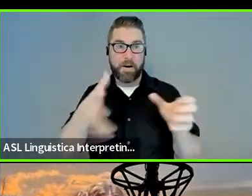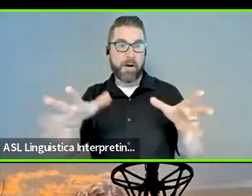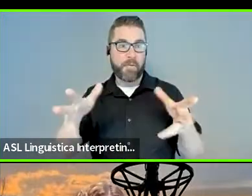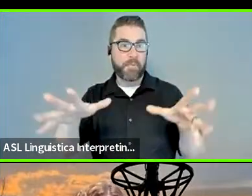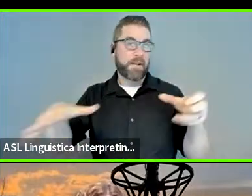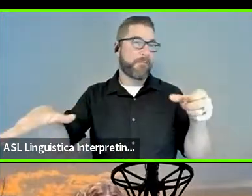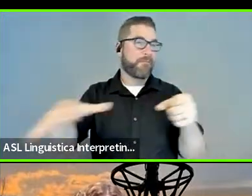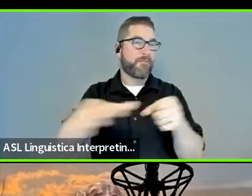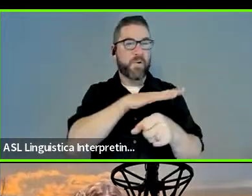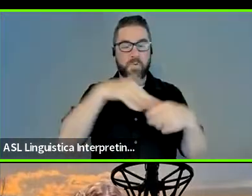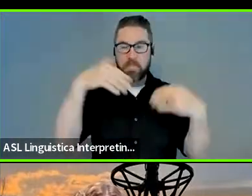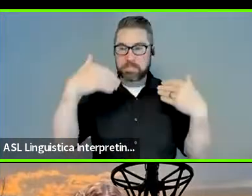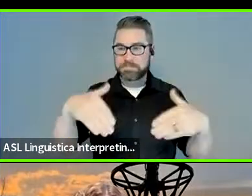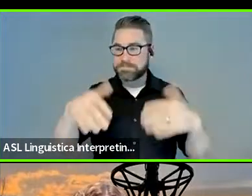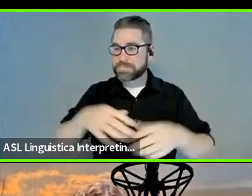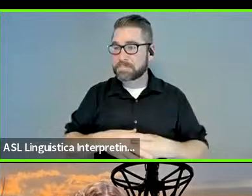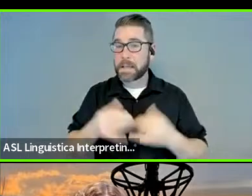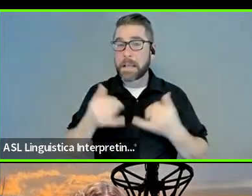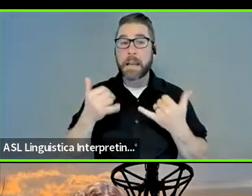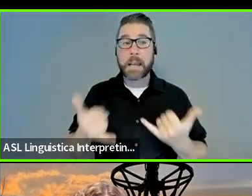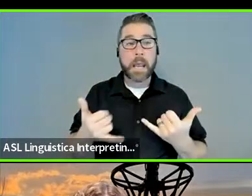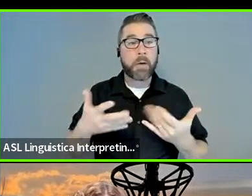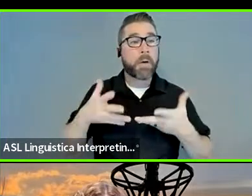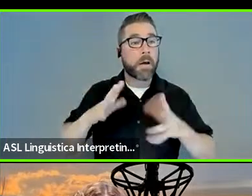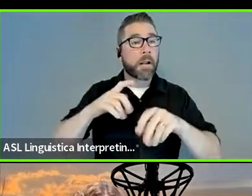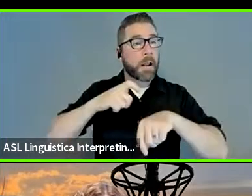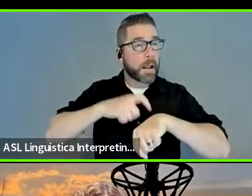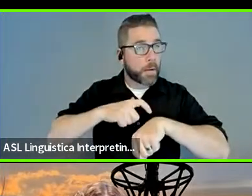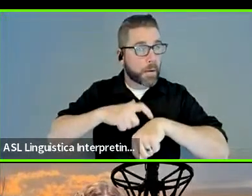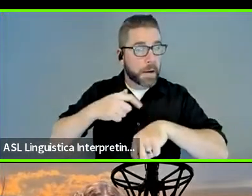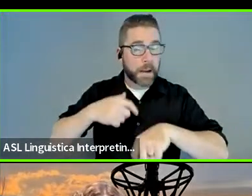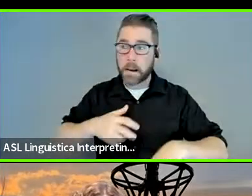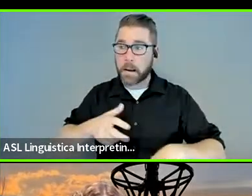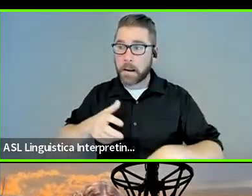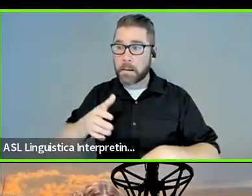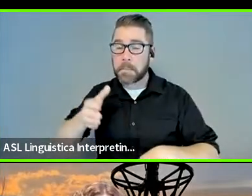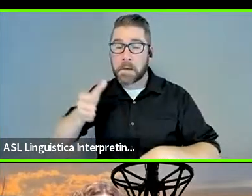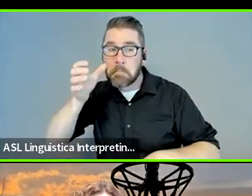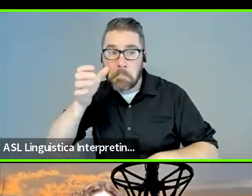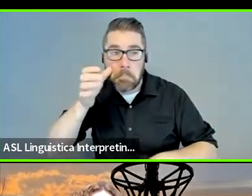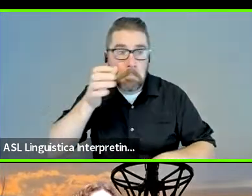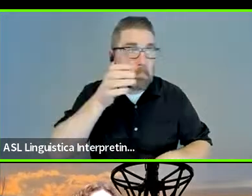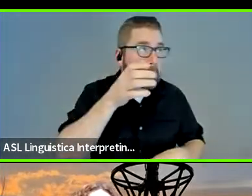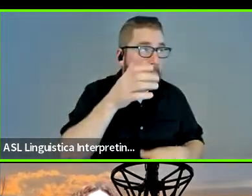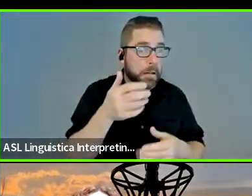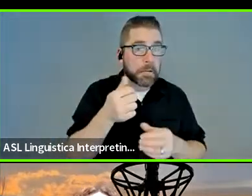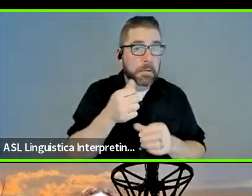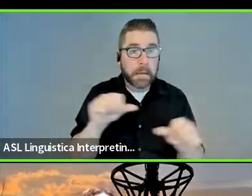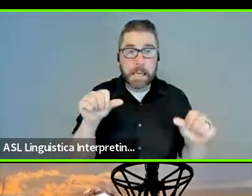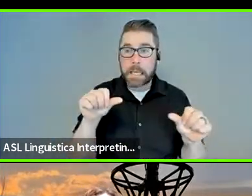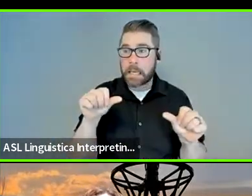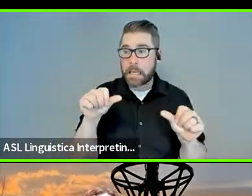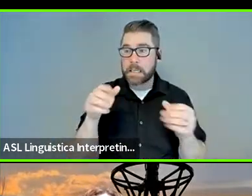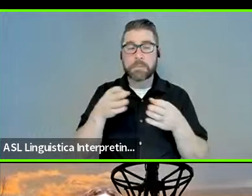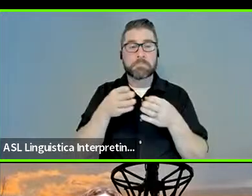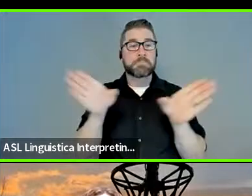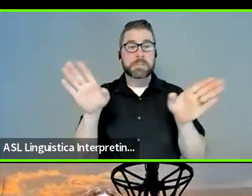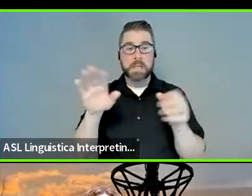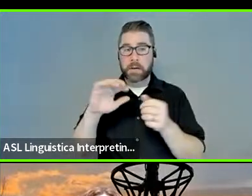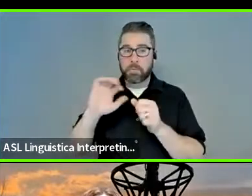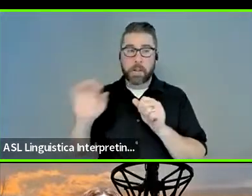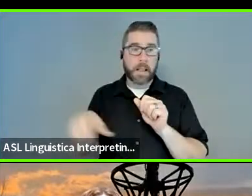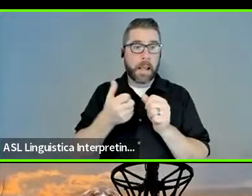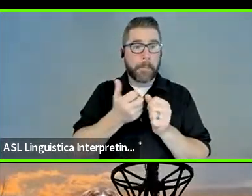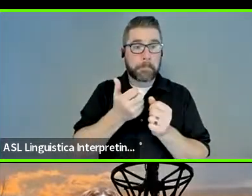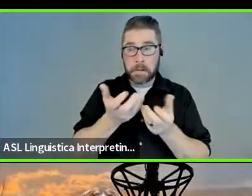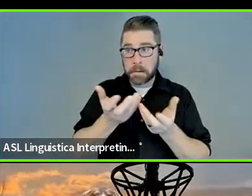I want to make some space to hear any other general updates. I know other agencies are here, and we may not